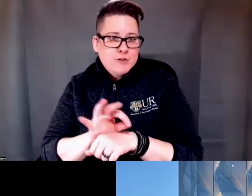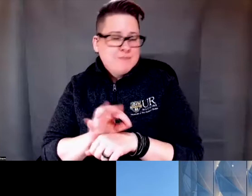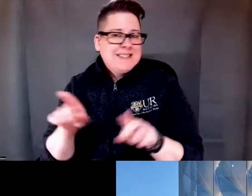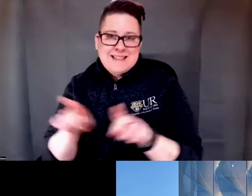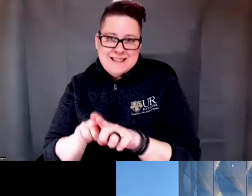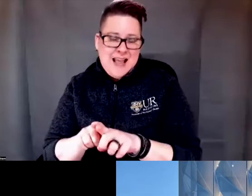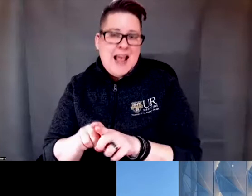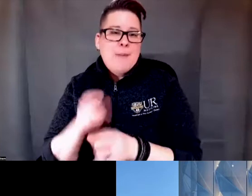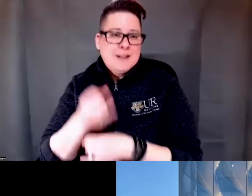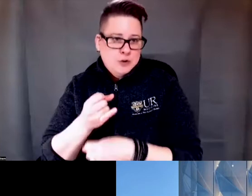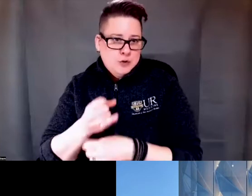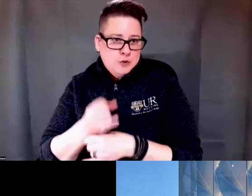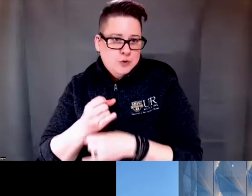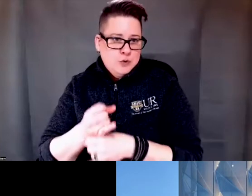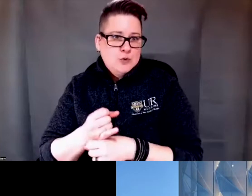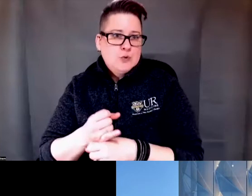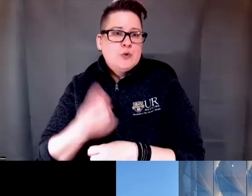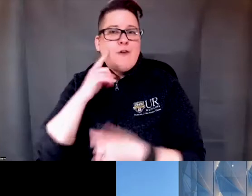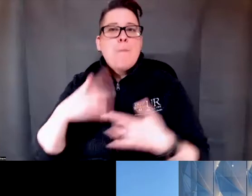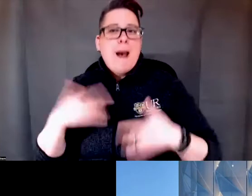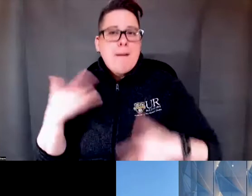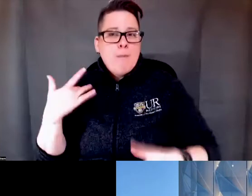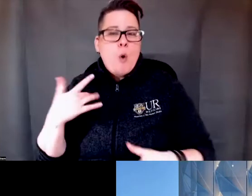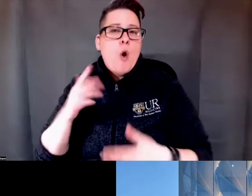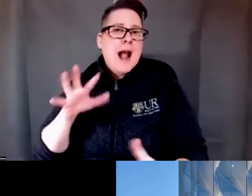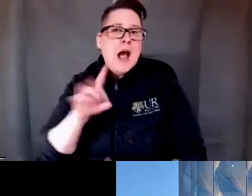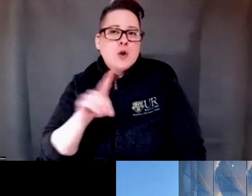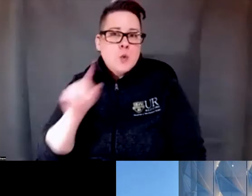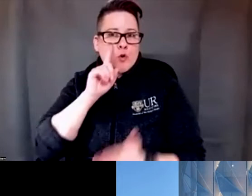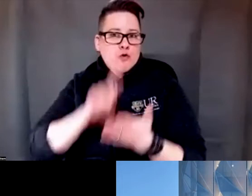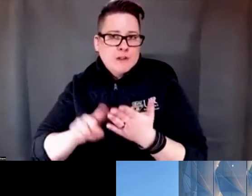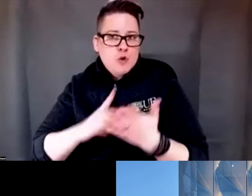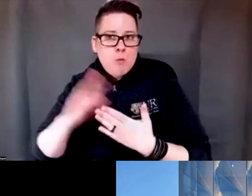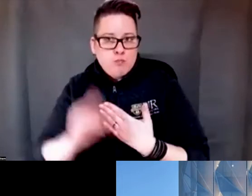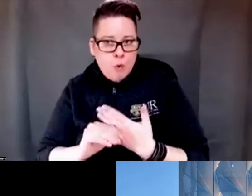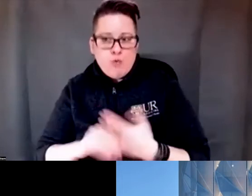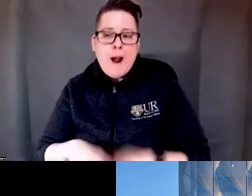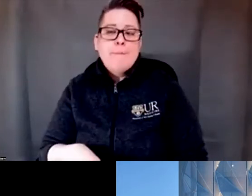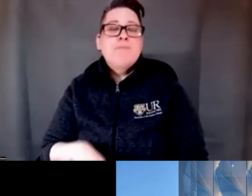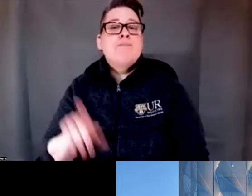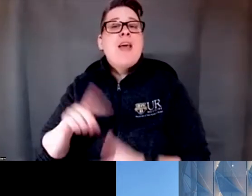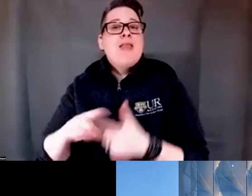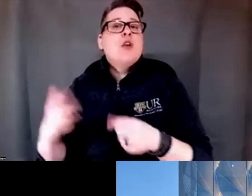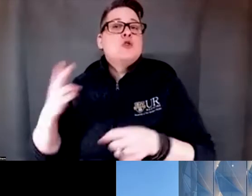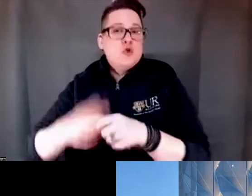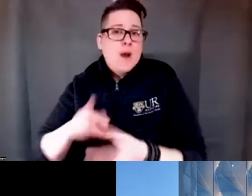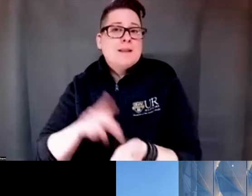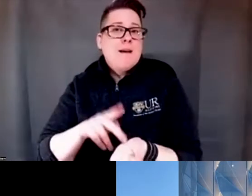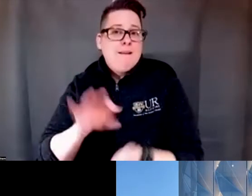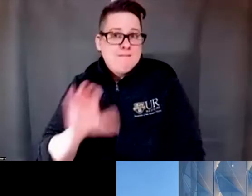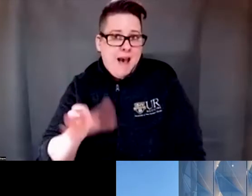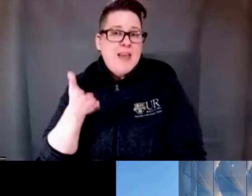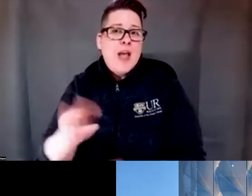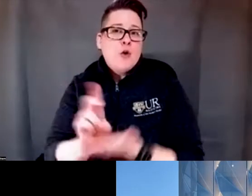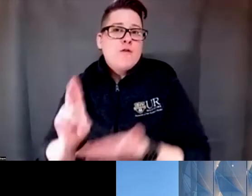at Bipolar and Psychotic Disorder research program. And she joined the psychiatry faculty at University